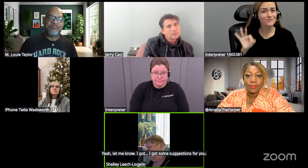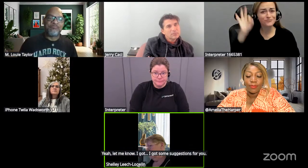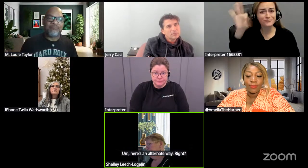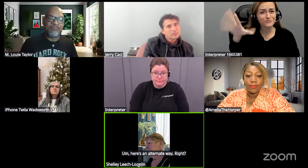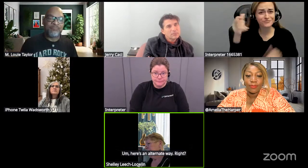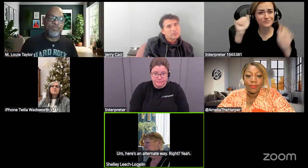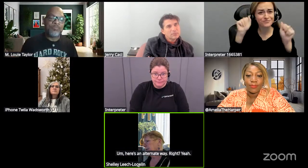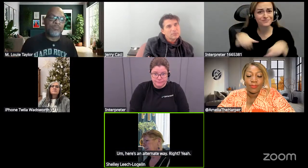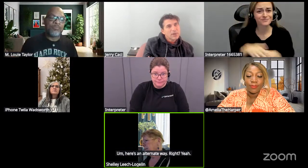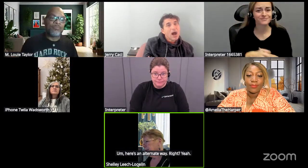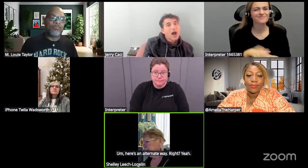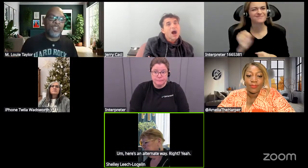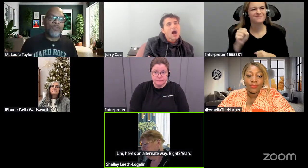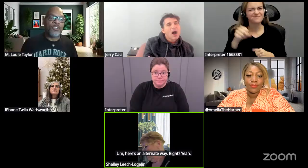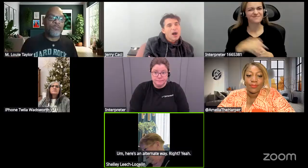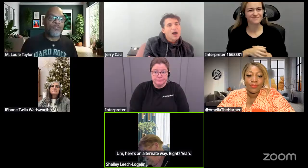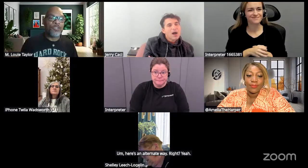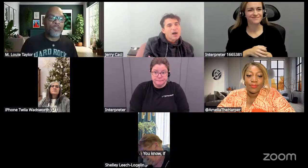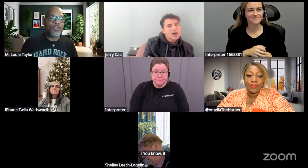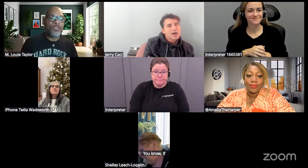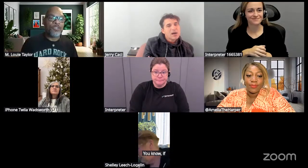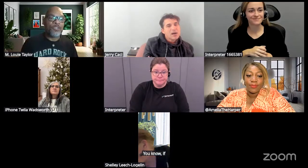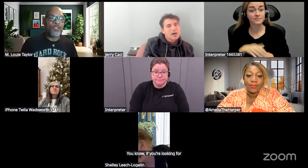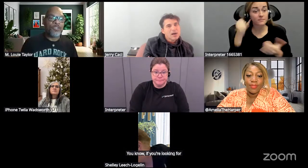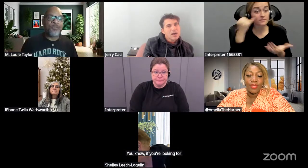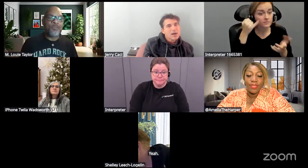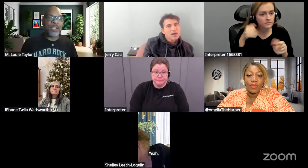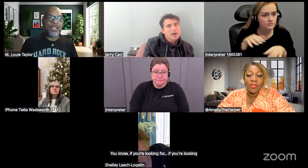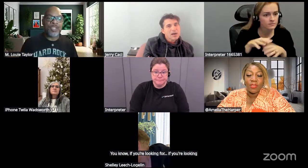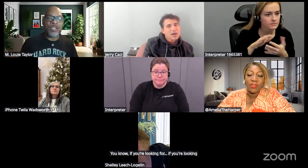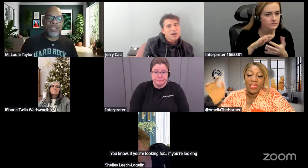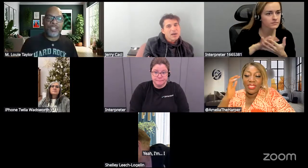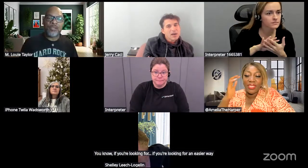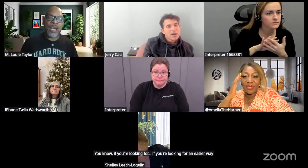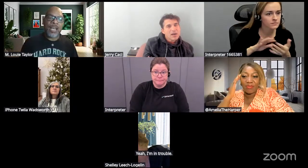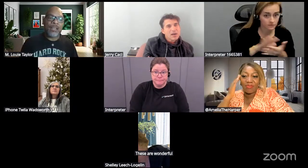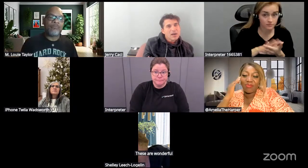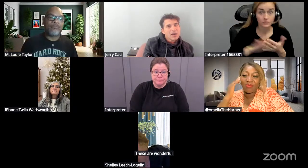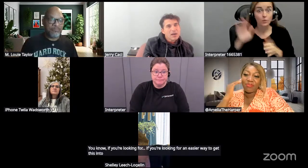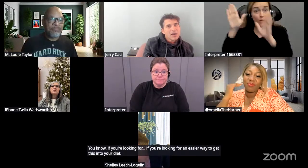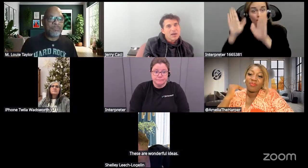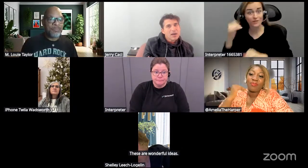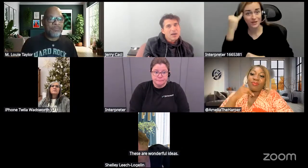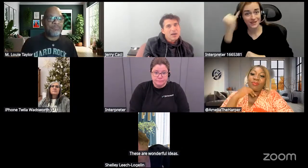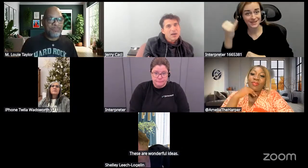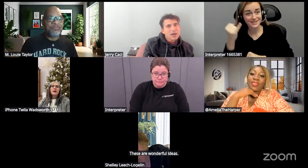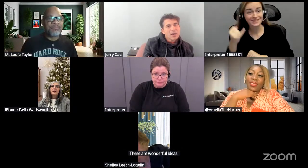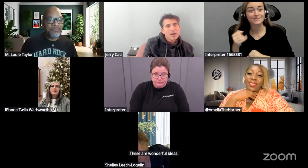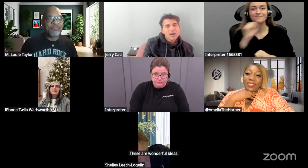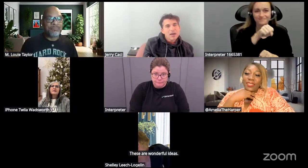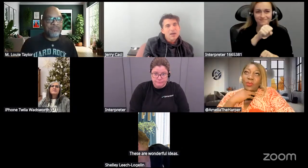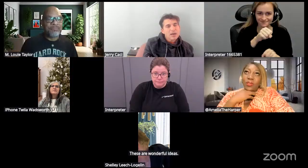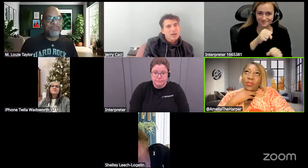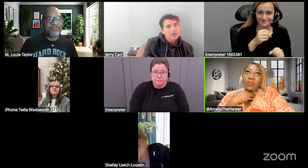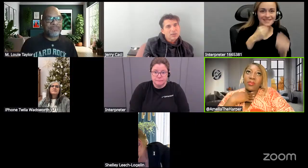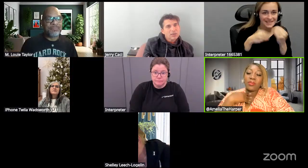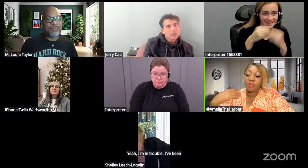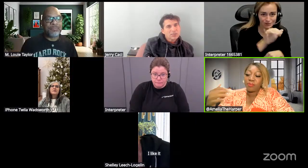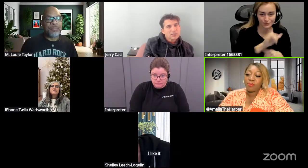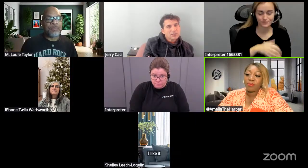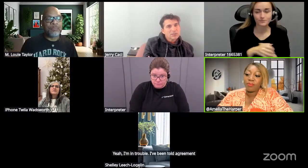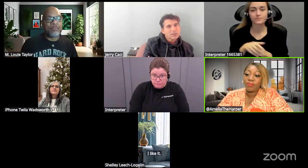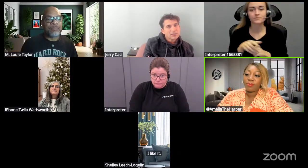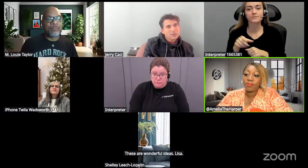Yeah. If you're looking for an I'm in easier way to total, get Wonderful this into your ideas. diet. I'm I in like total it. agreement of